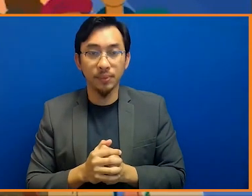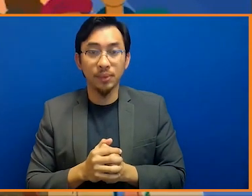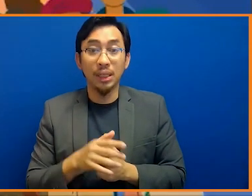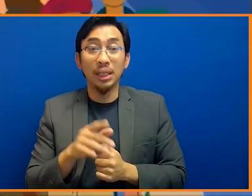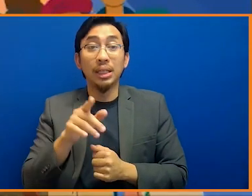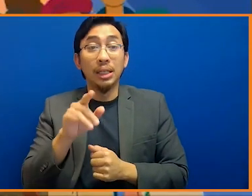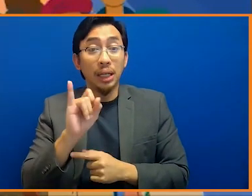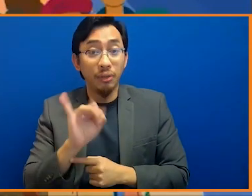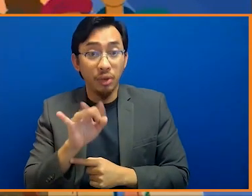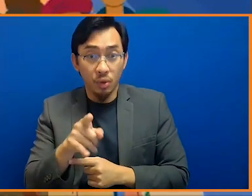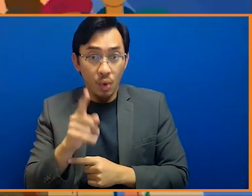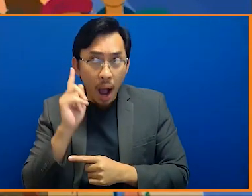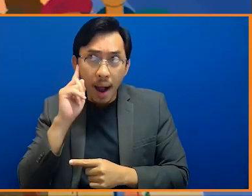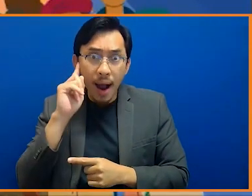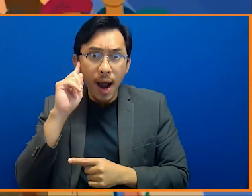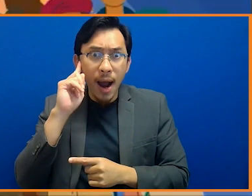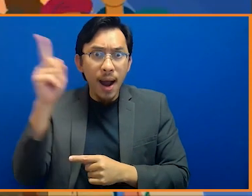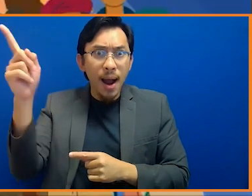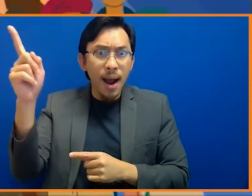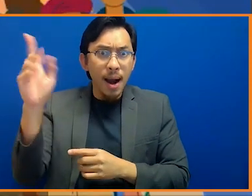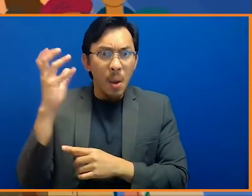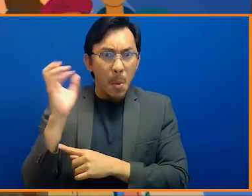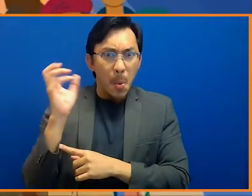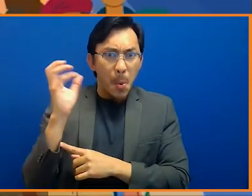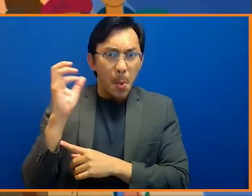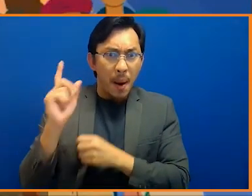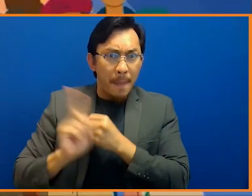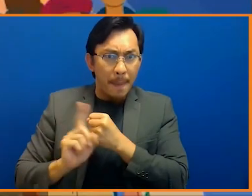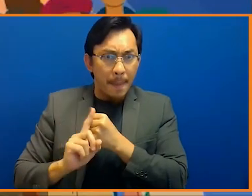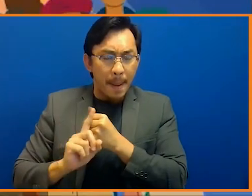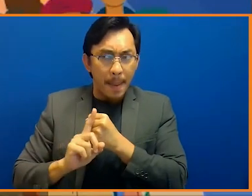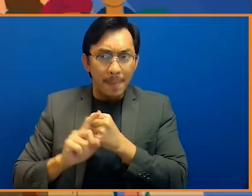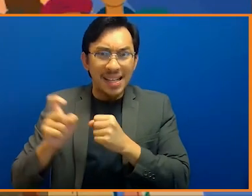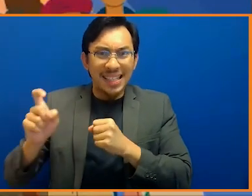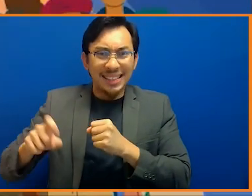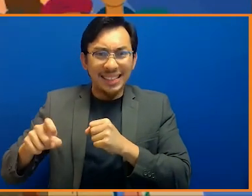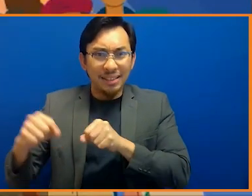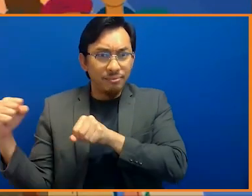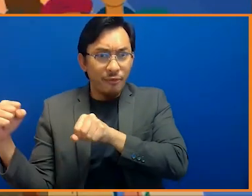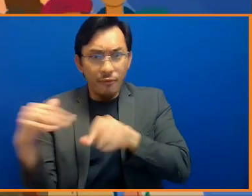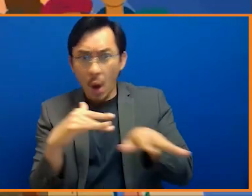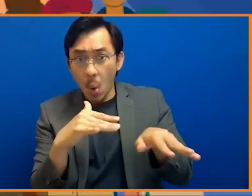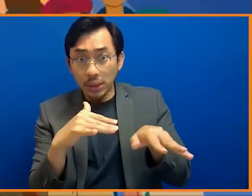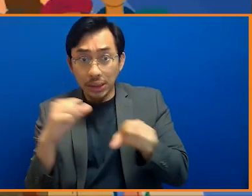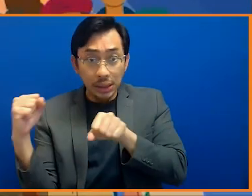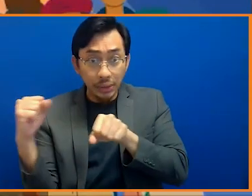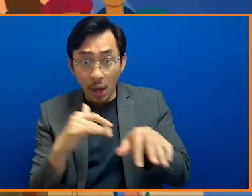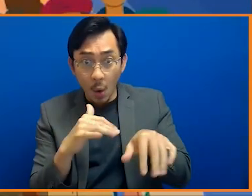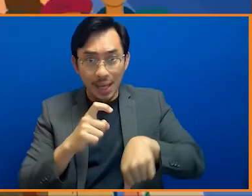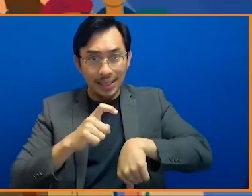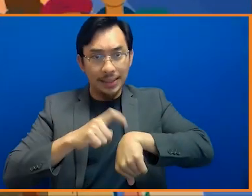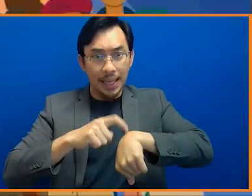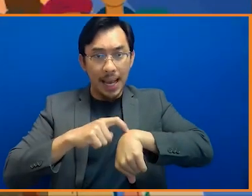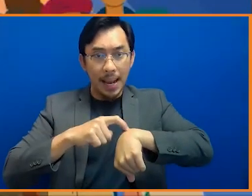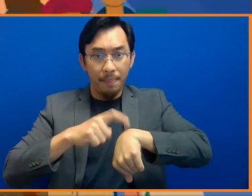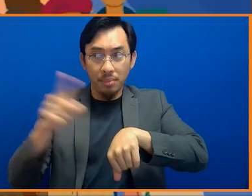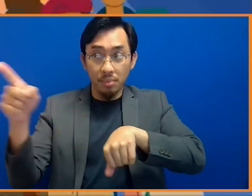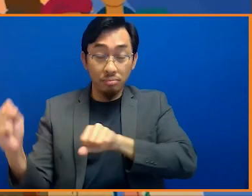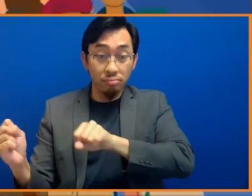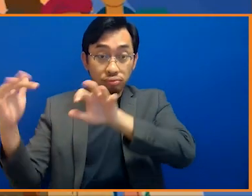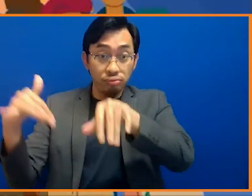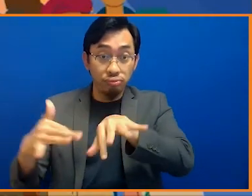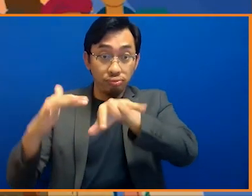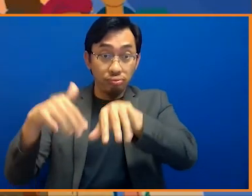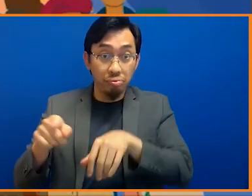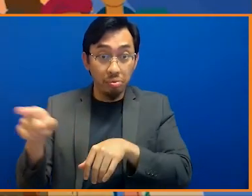you receive a warning, right, to evacuate, um, but the arrival times of